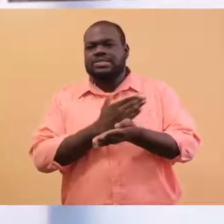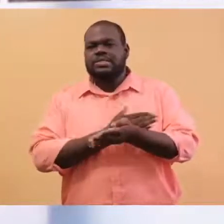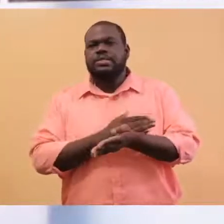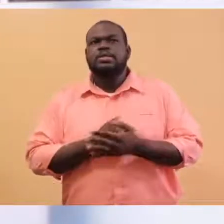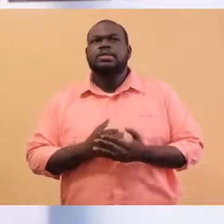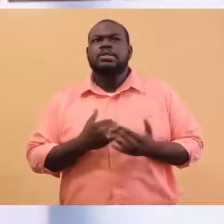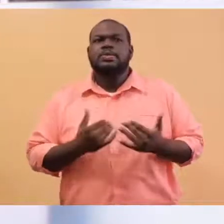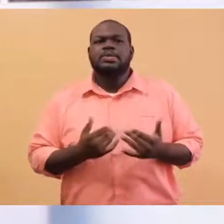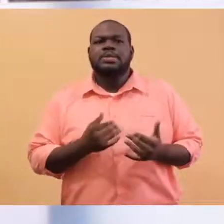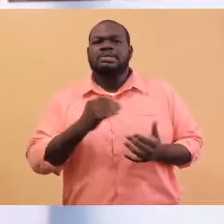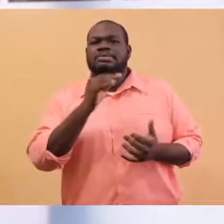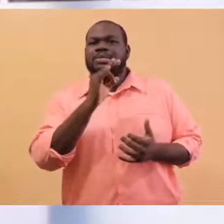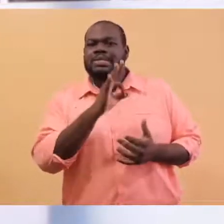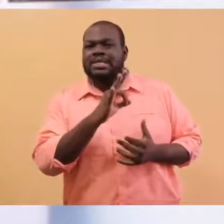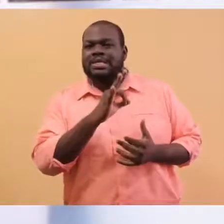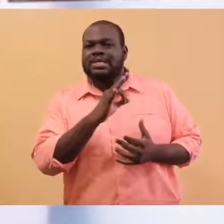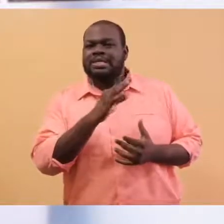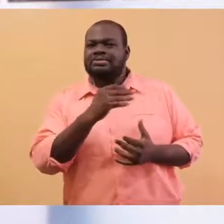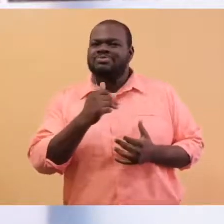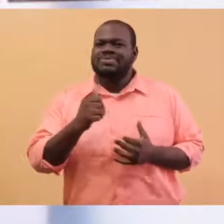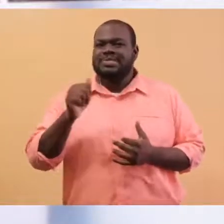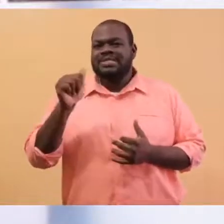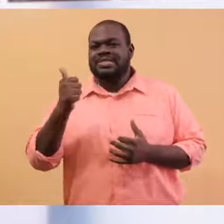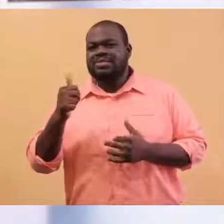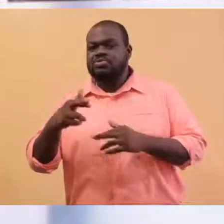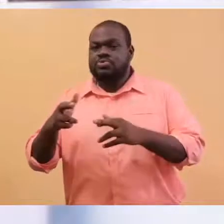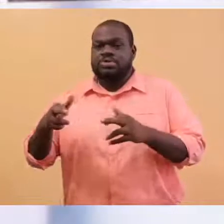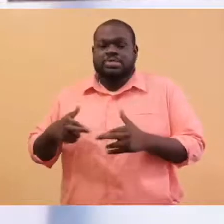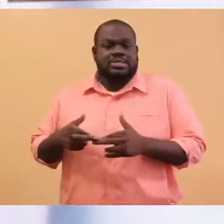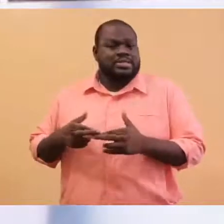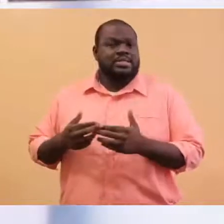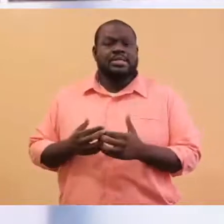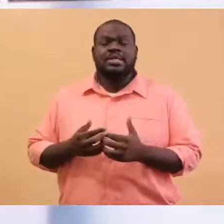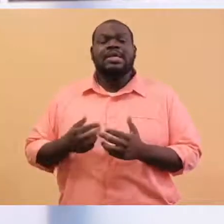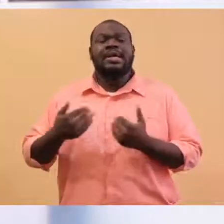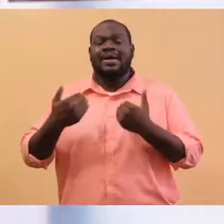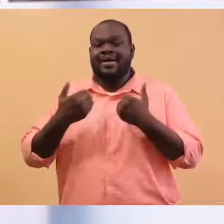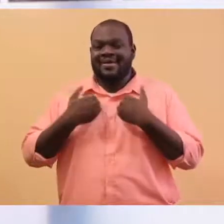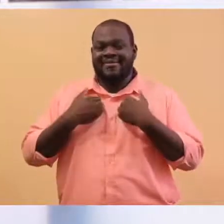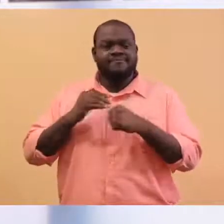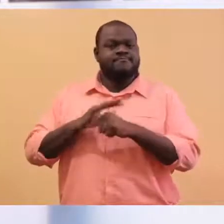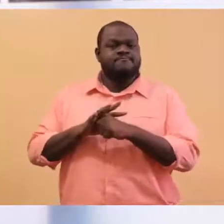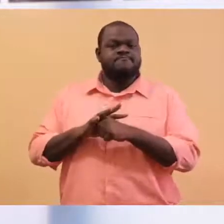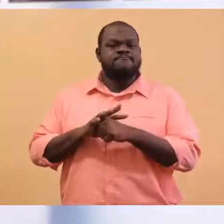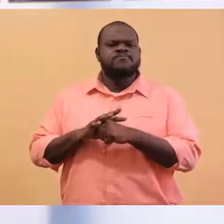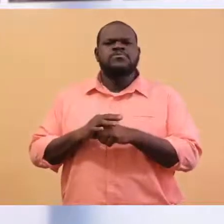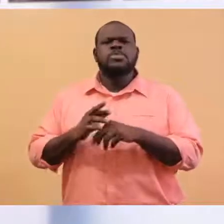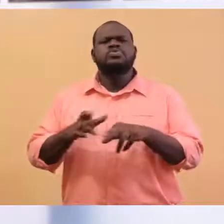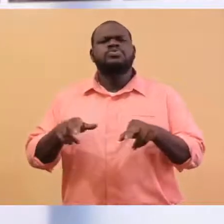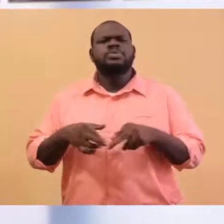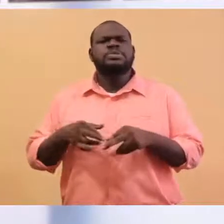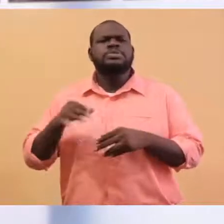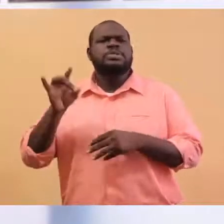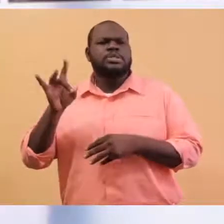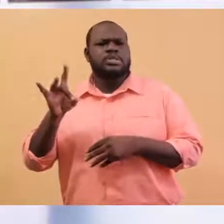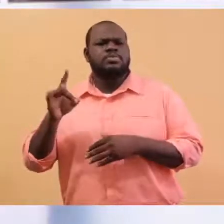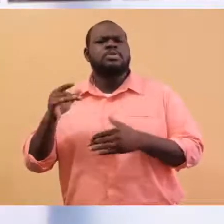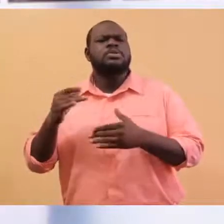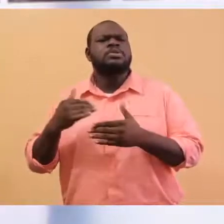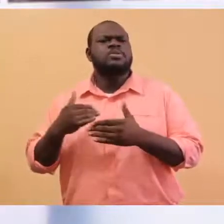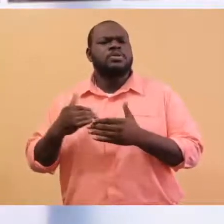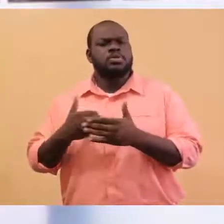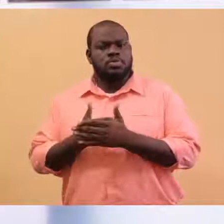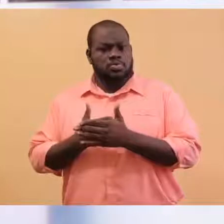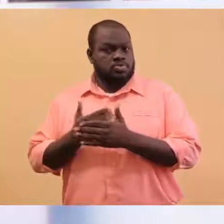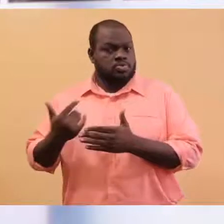with COVID-19 cases, Region 8 being the newest region to report cases. Residents of Region